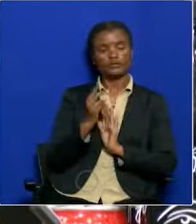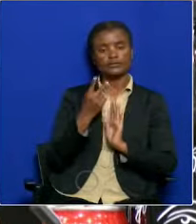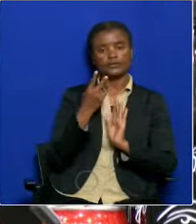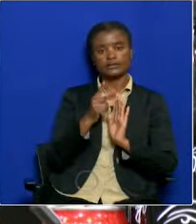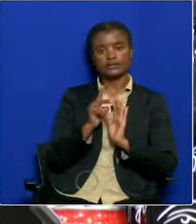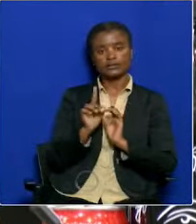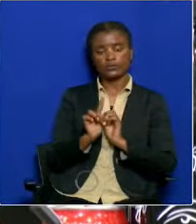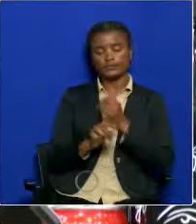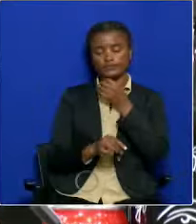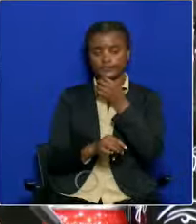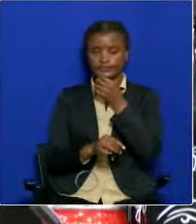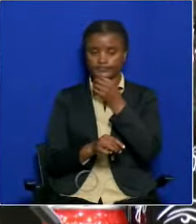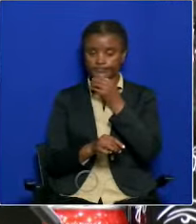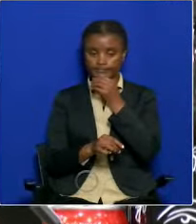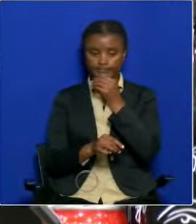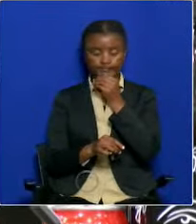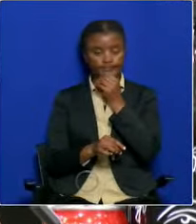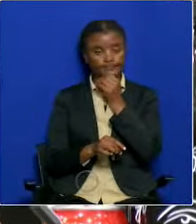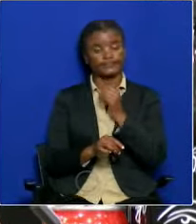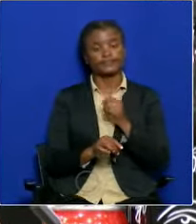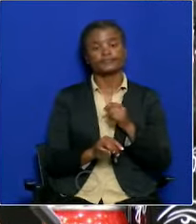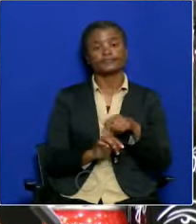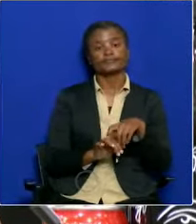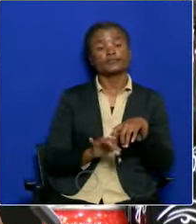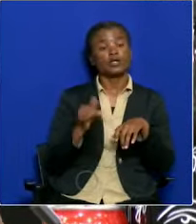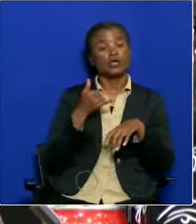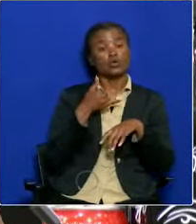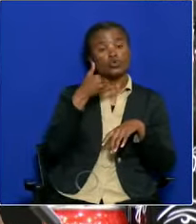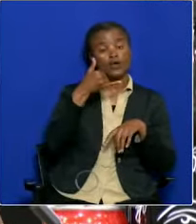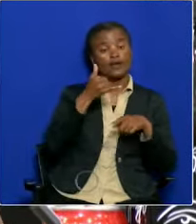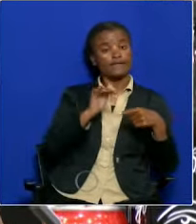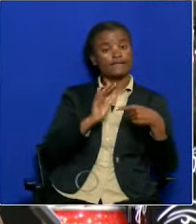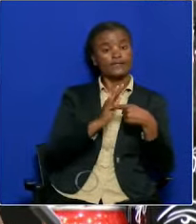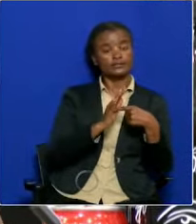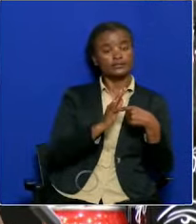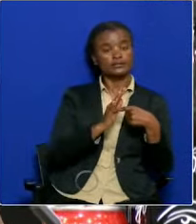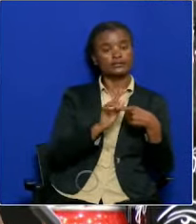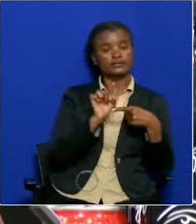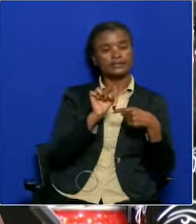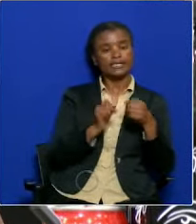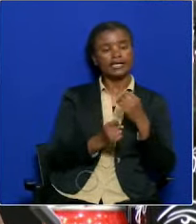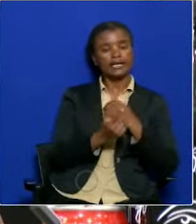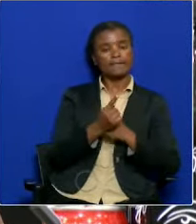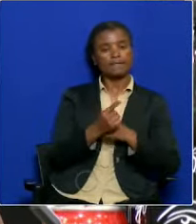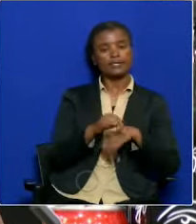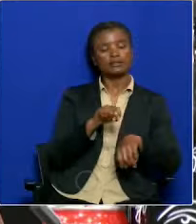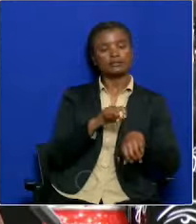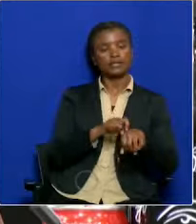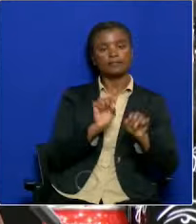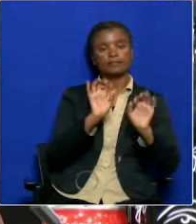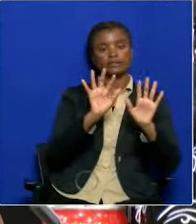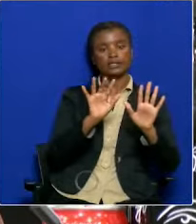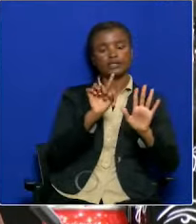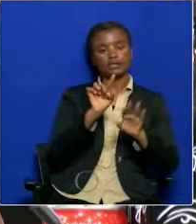the first call, which was at 10:06, was 45